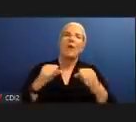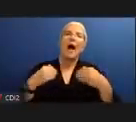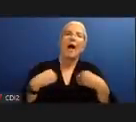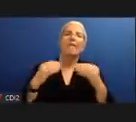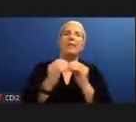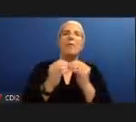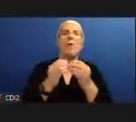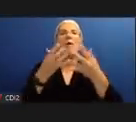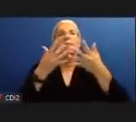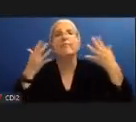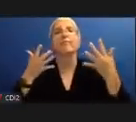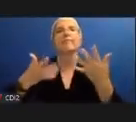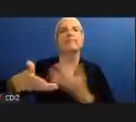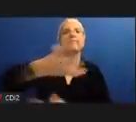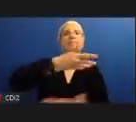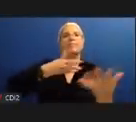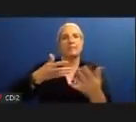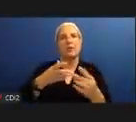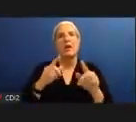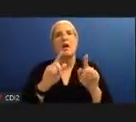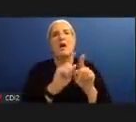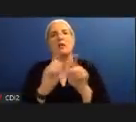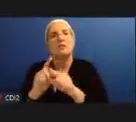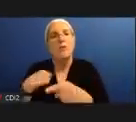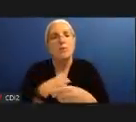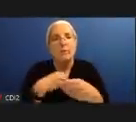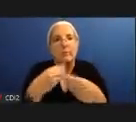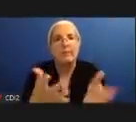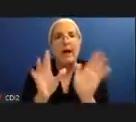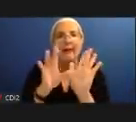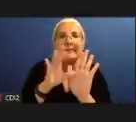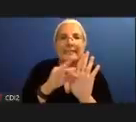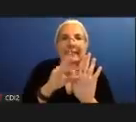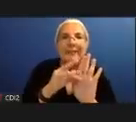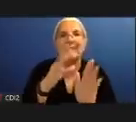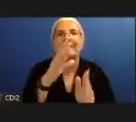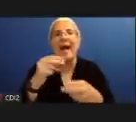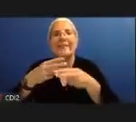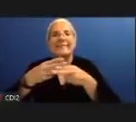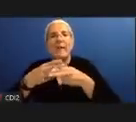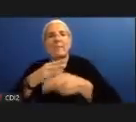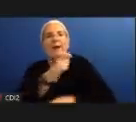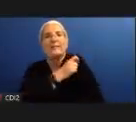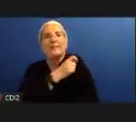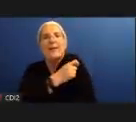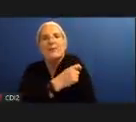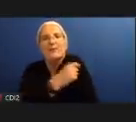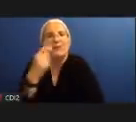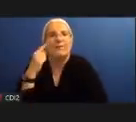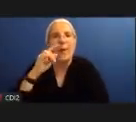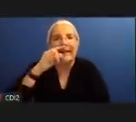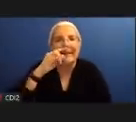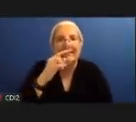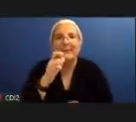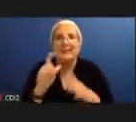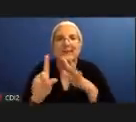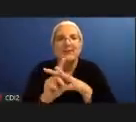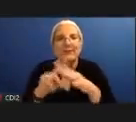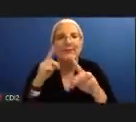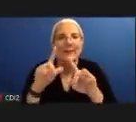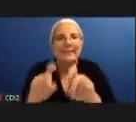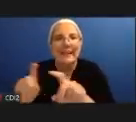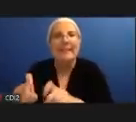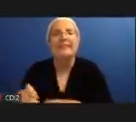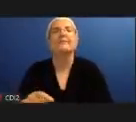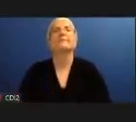tattoos and treats for the kids who actually go through it, and then we have fun. So if we